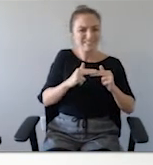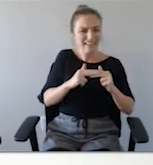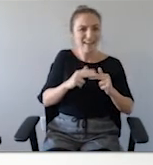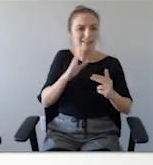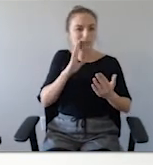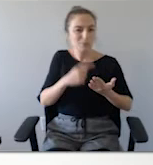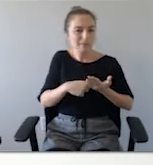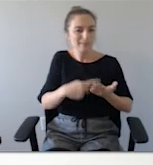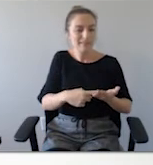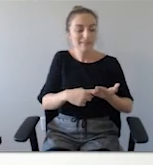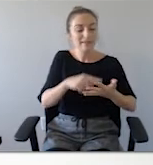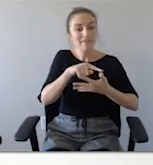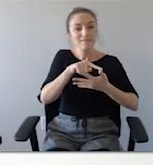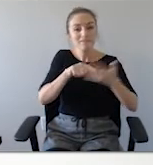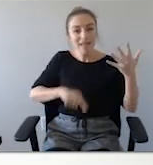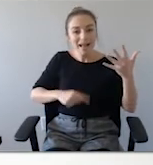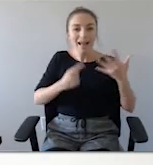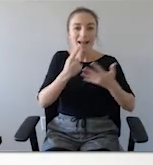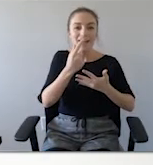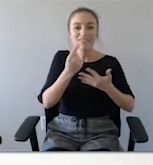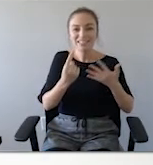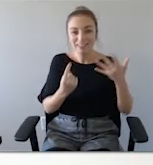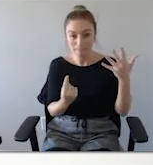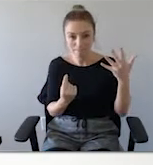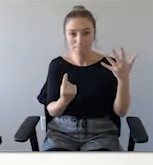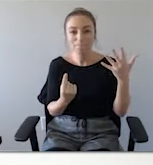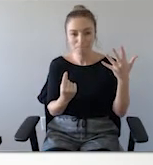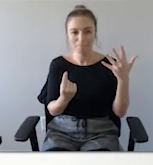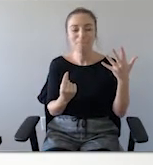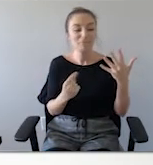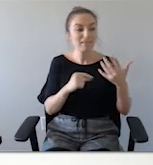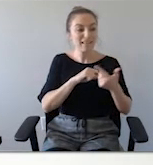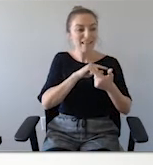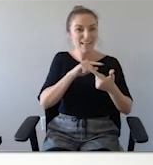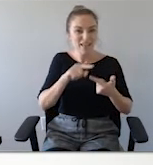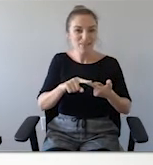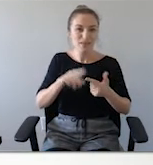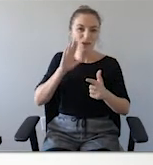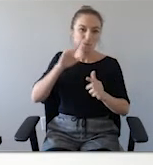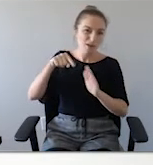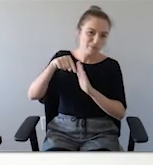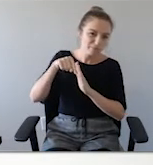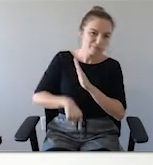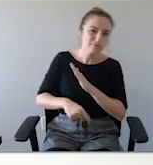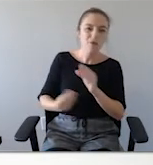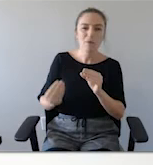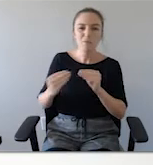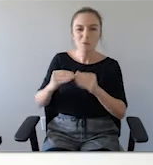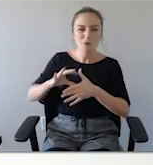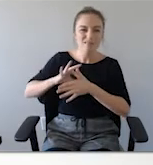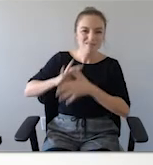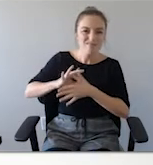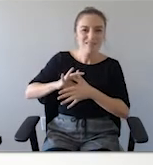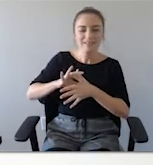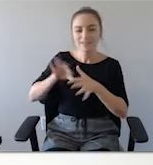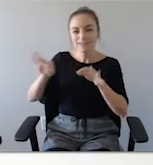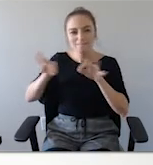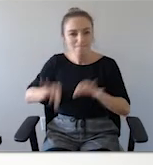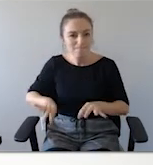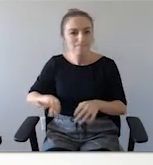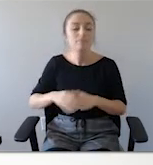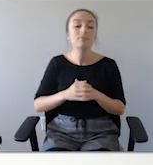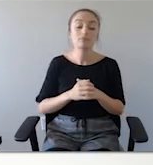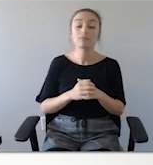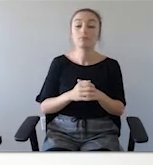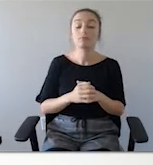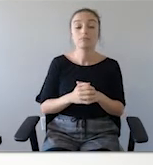steps. And then I'm going to get into a little bit more of the meat and potatoes of the IEP. Now, normally, if you